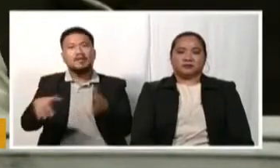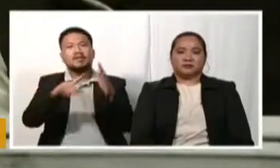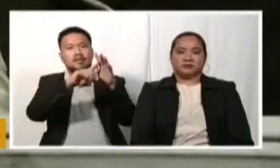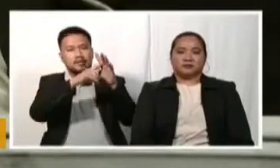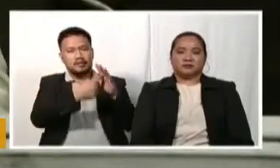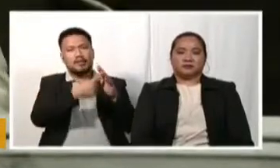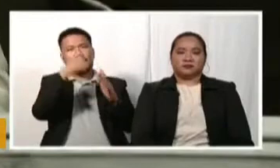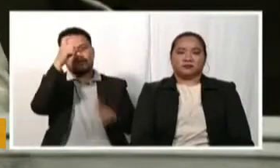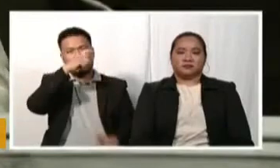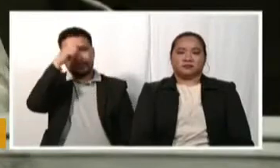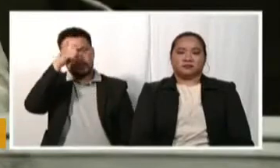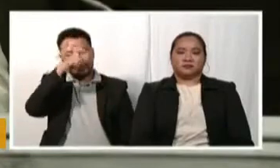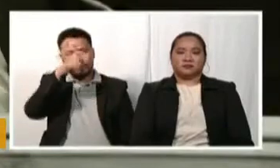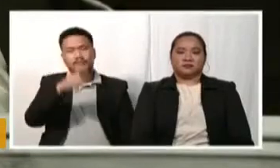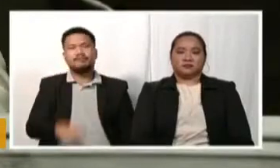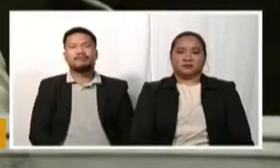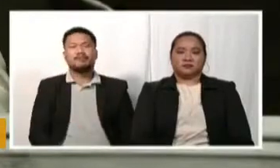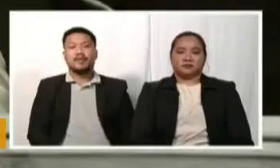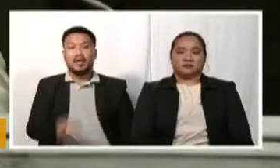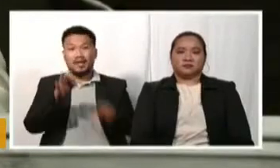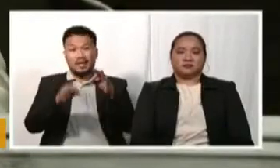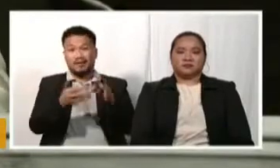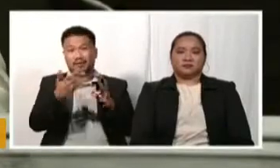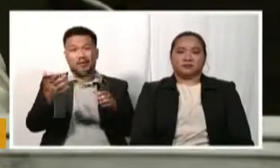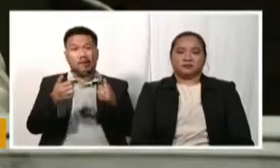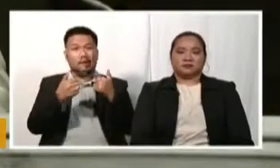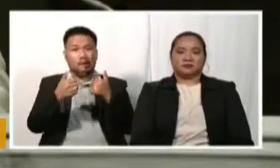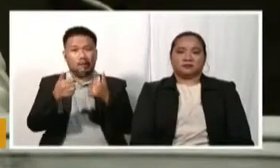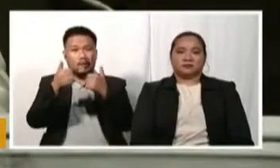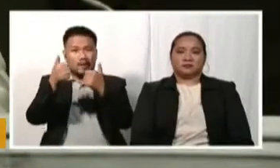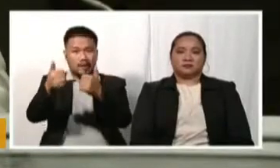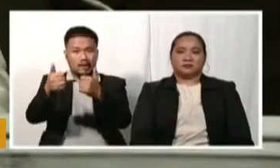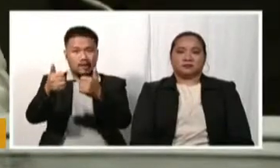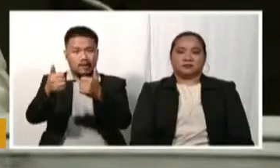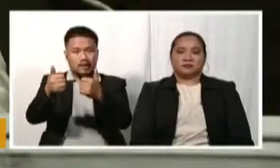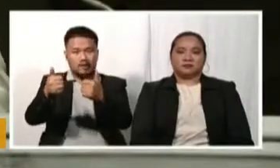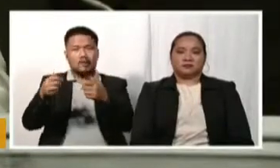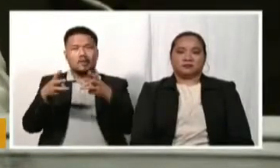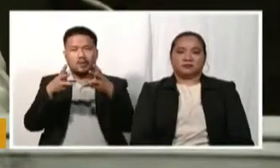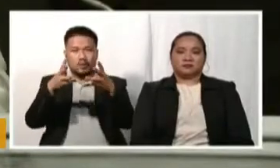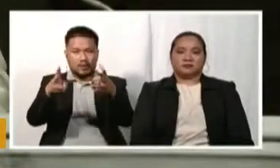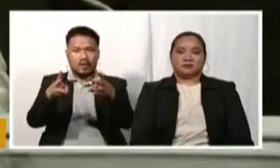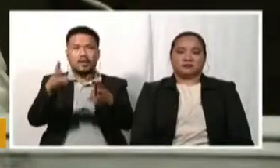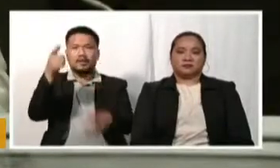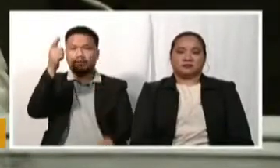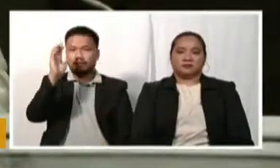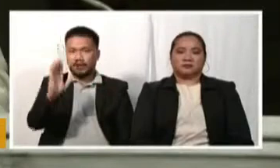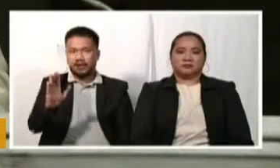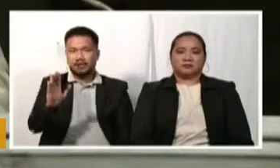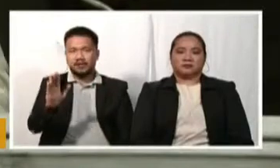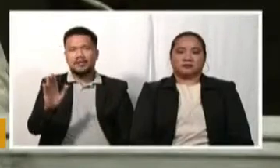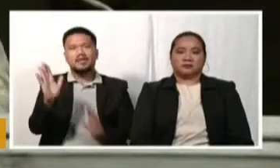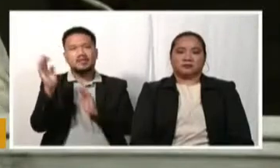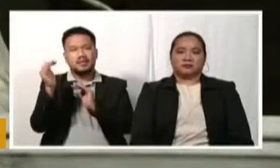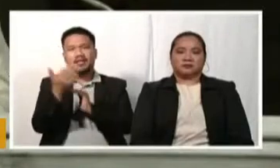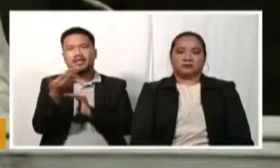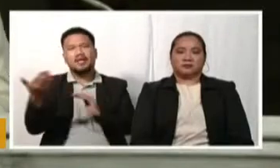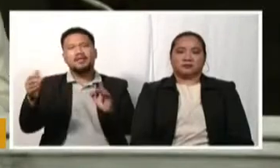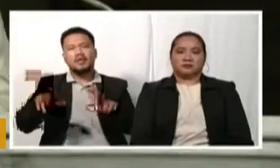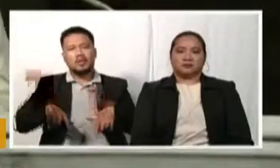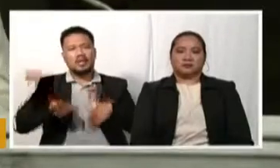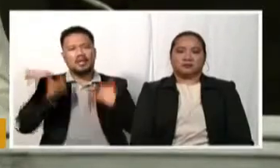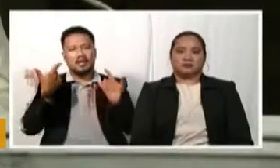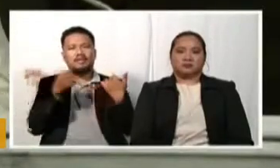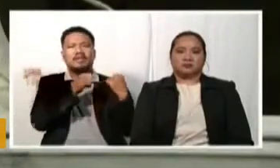wisdom. Had you walked in the way of God, you would have dwelt in enduring